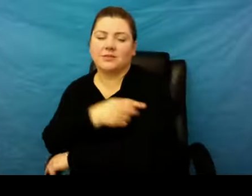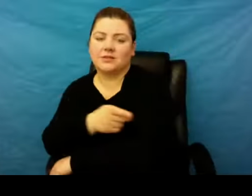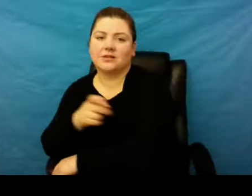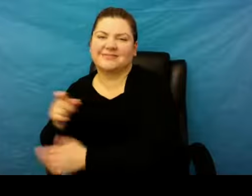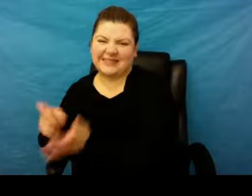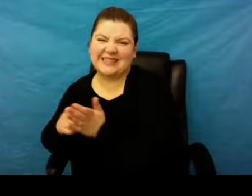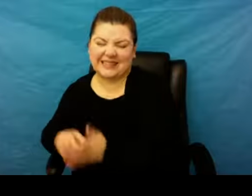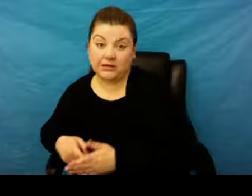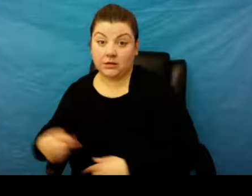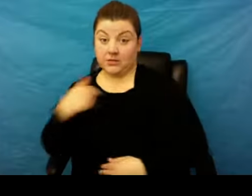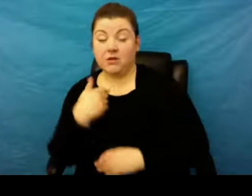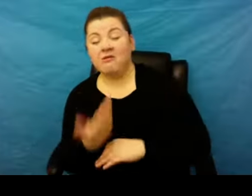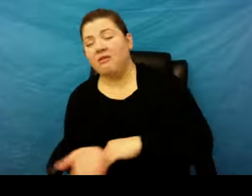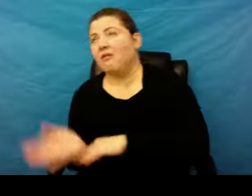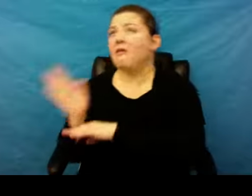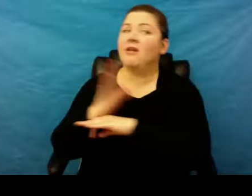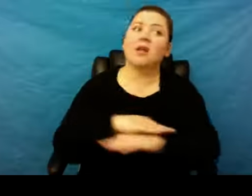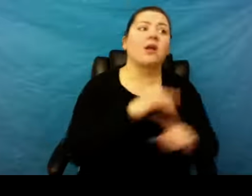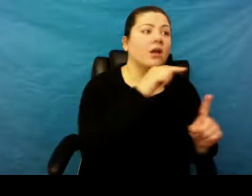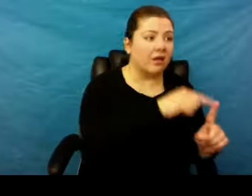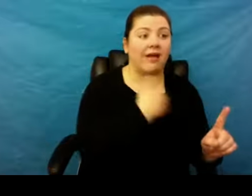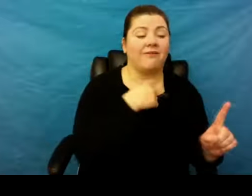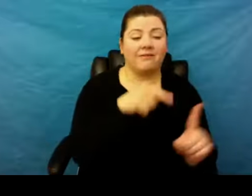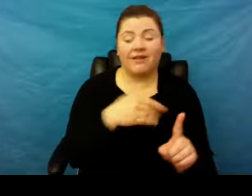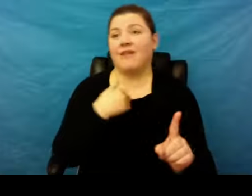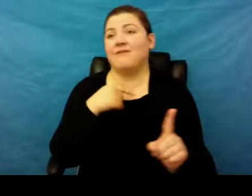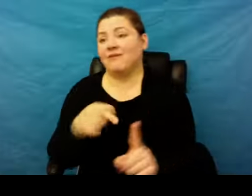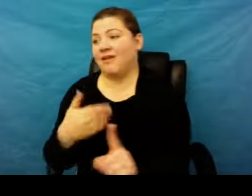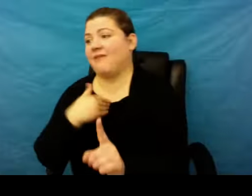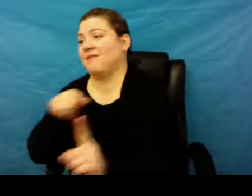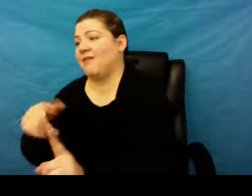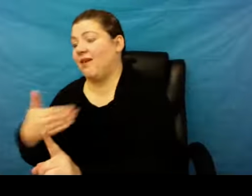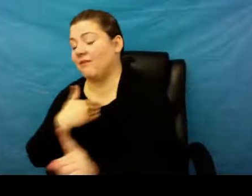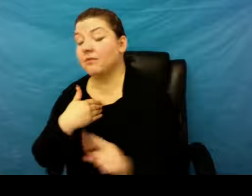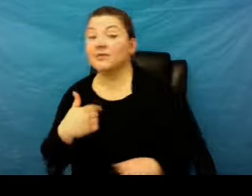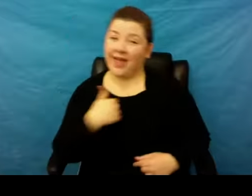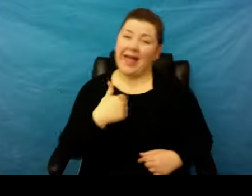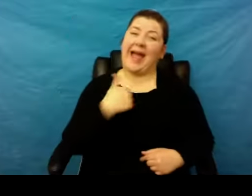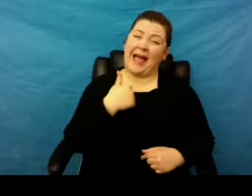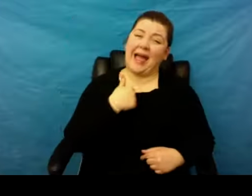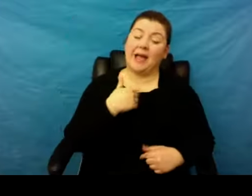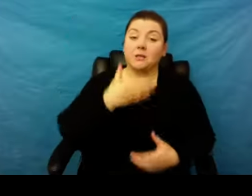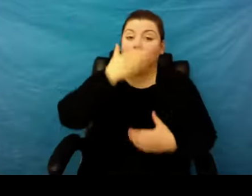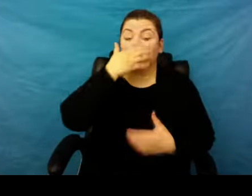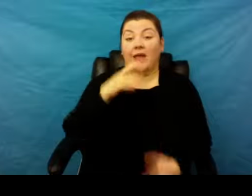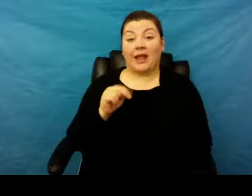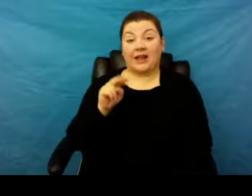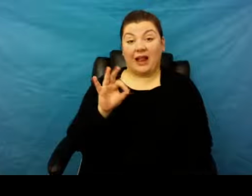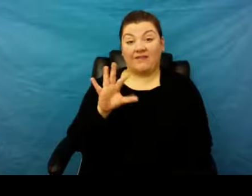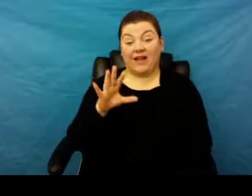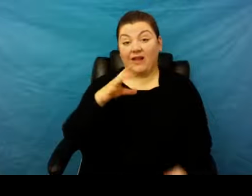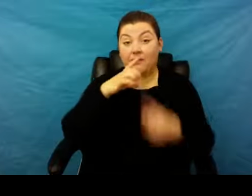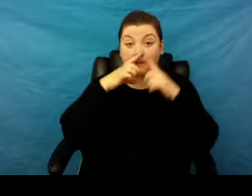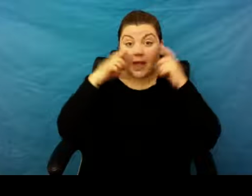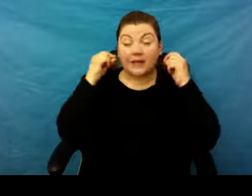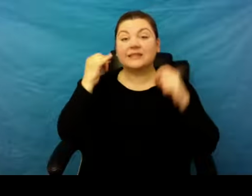with COVID-19, I only wear a mask, an N95 mask, if I'm in the room with that patient